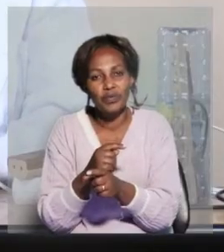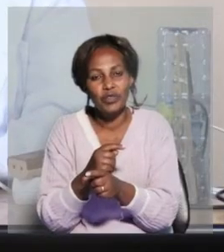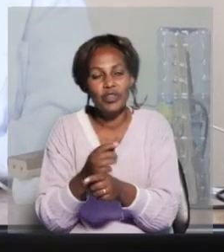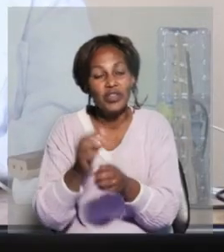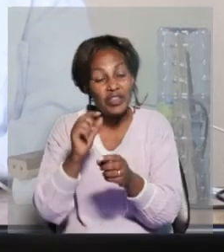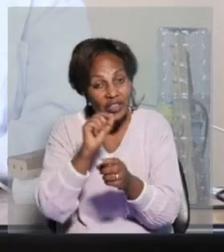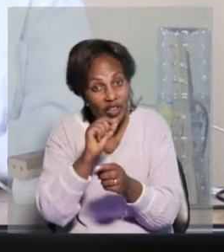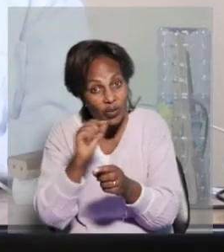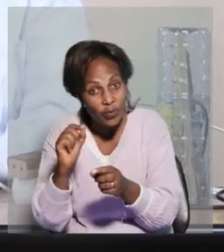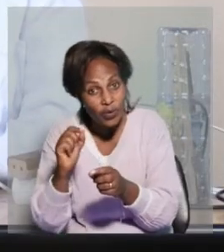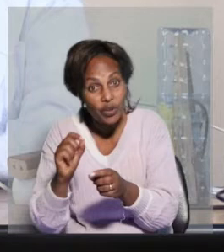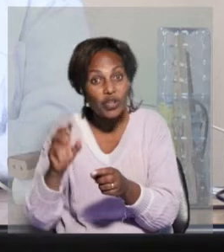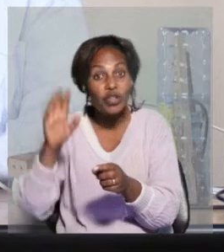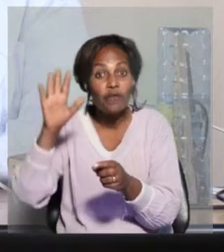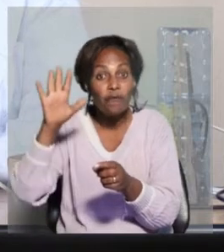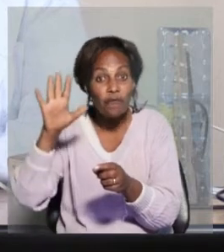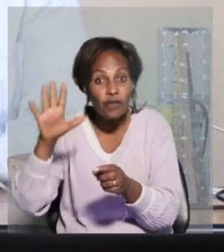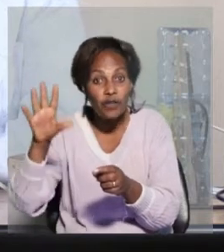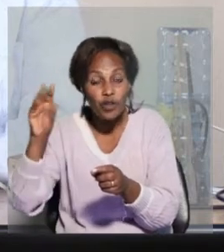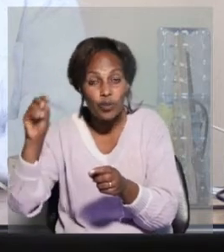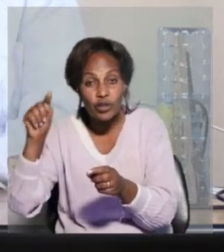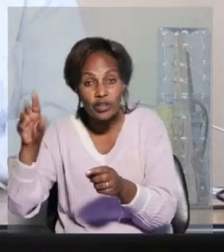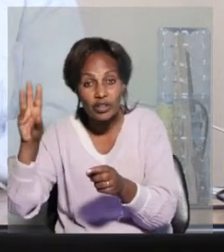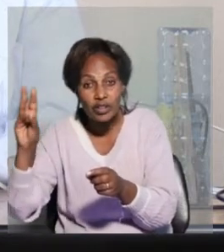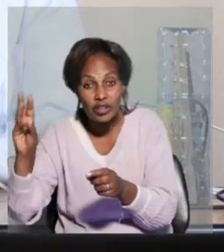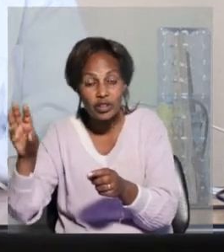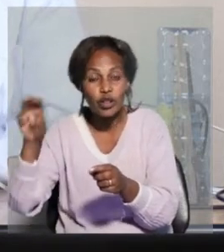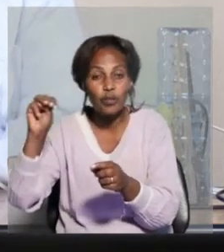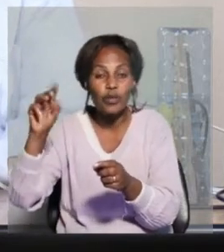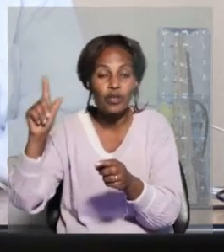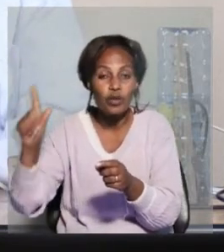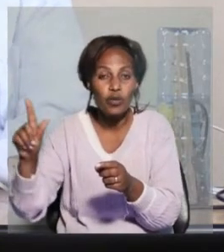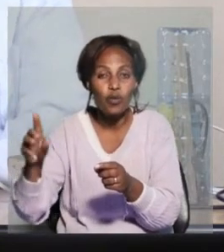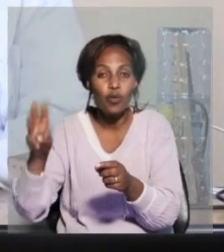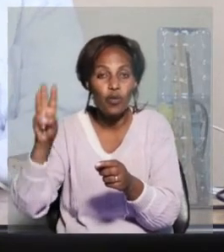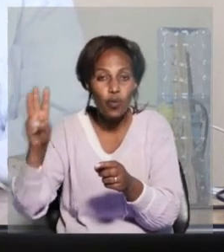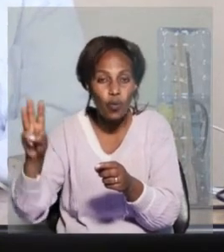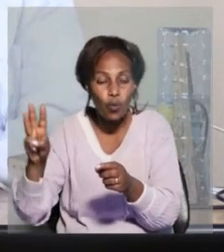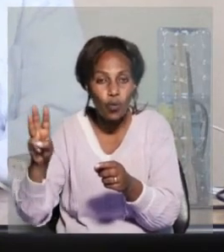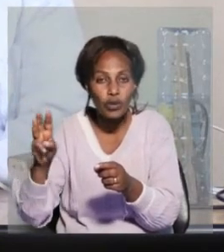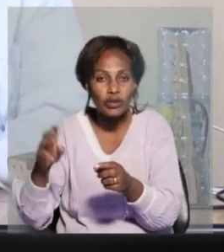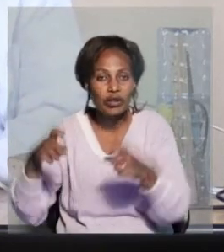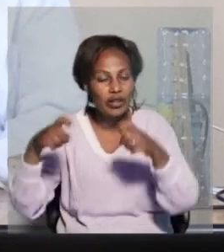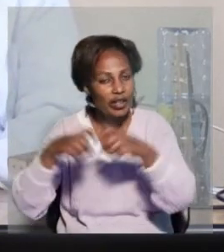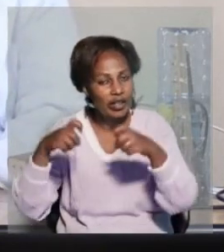Therefore, 50.6 milliwatt electric power is